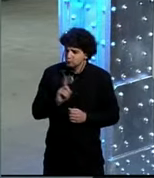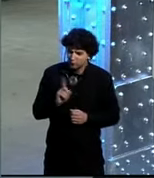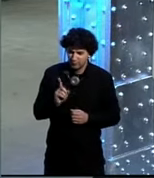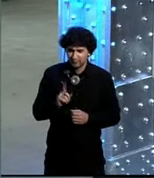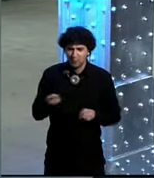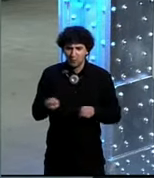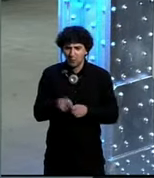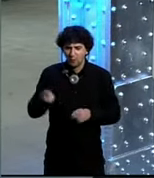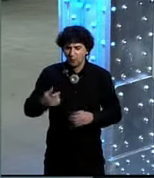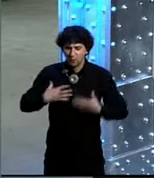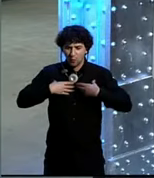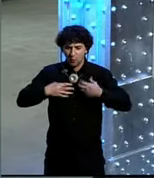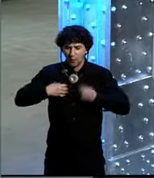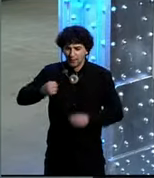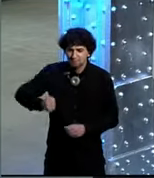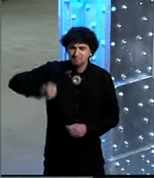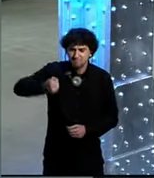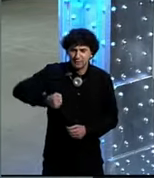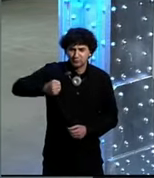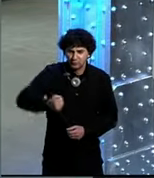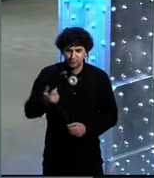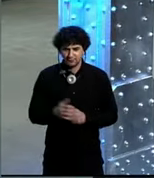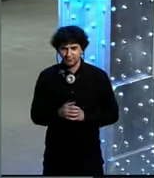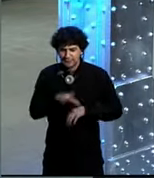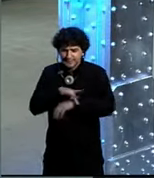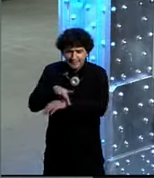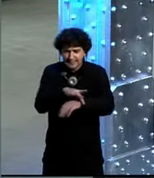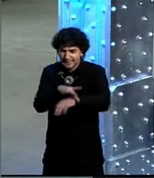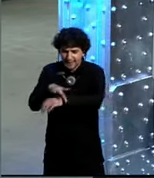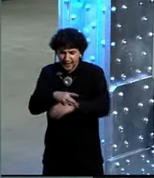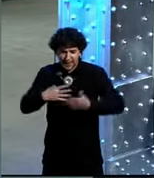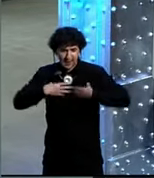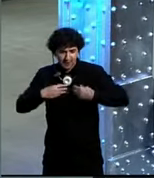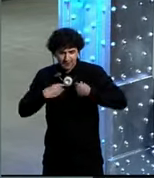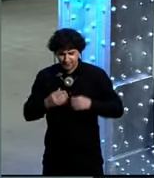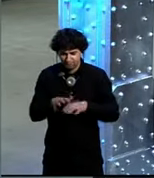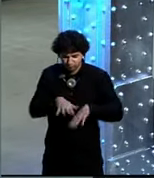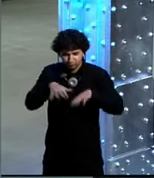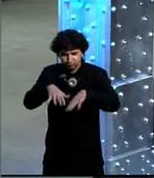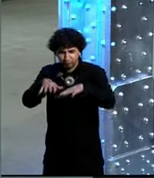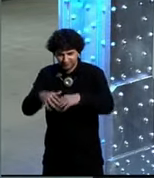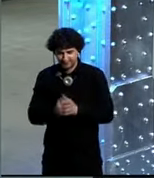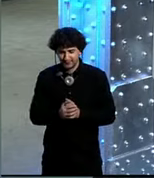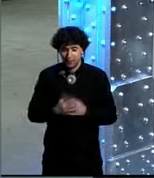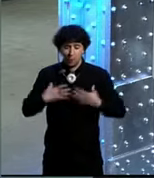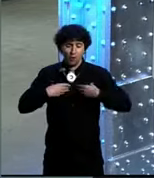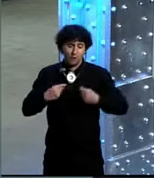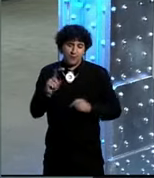trying to get your herd or your flock of, I wouldn't say sheep, but audience